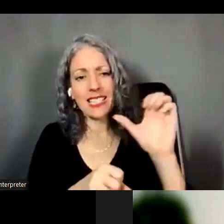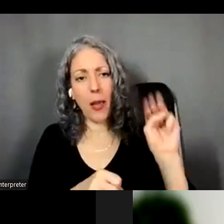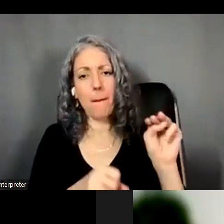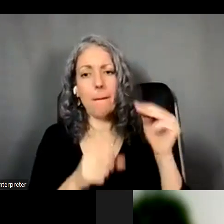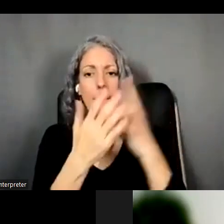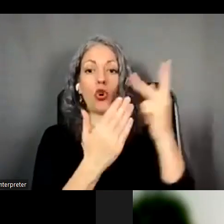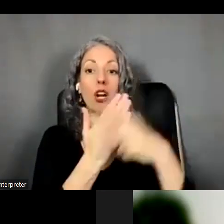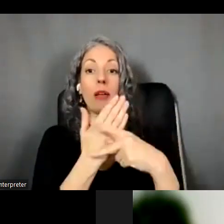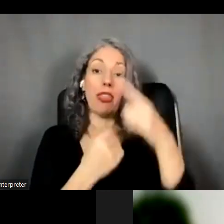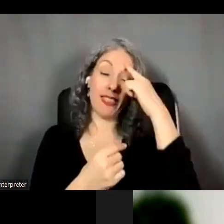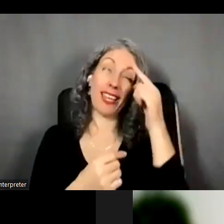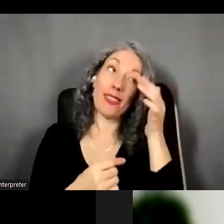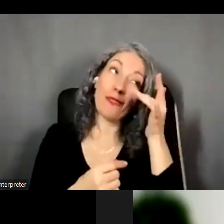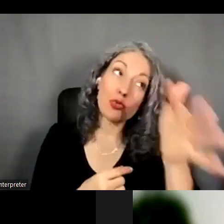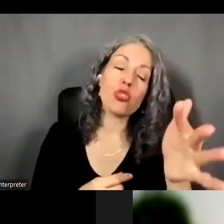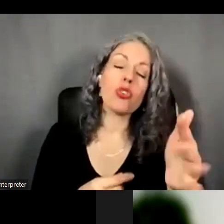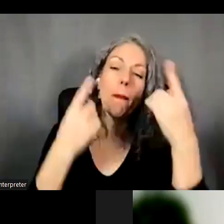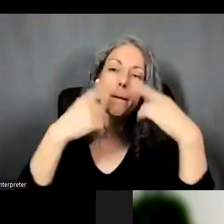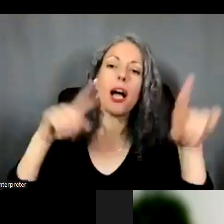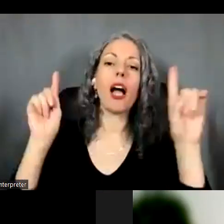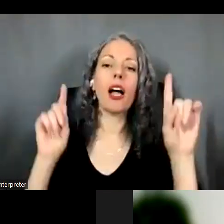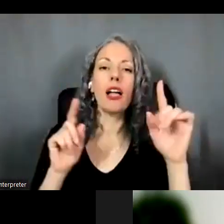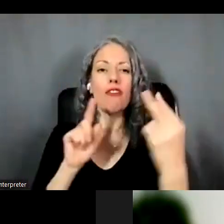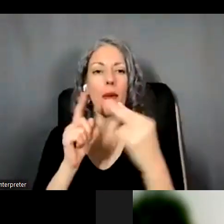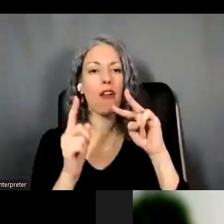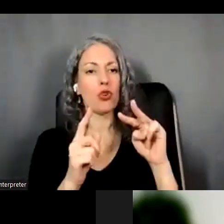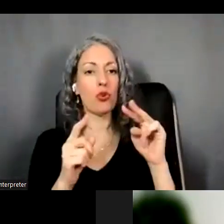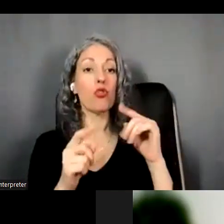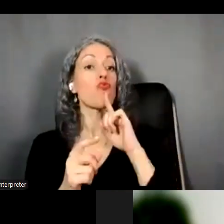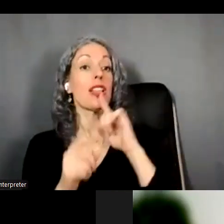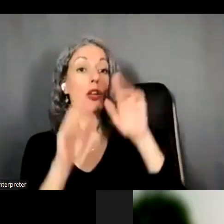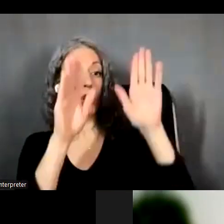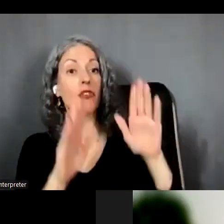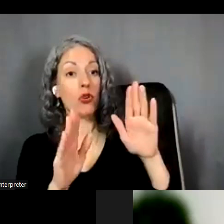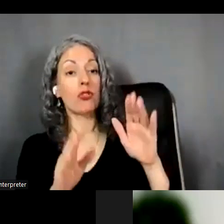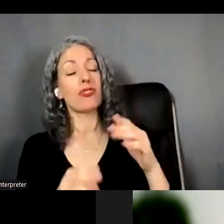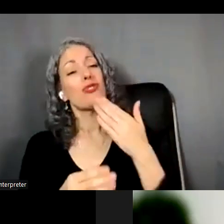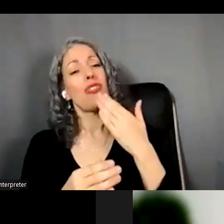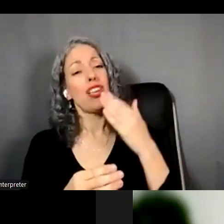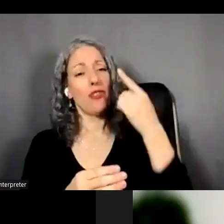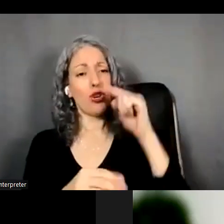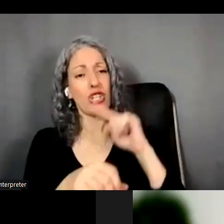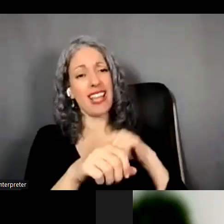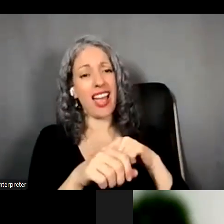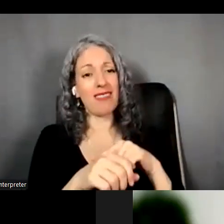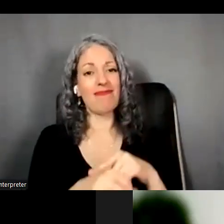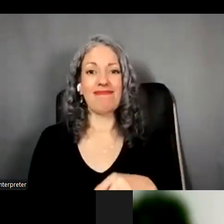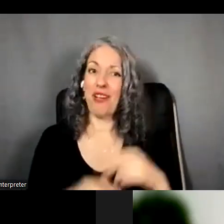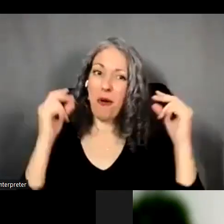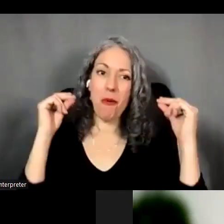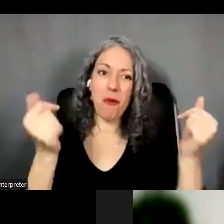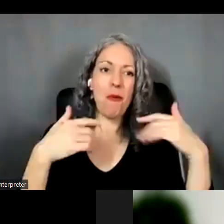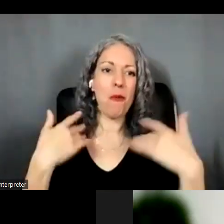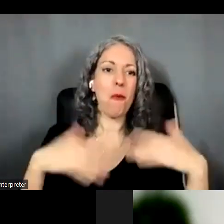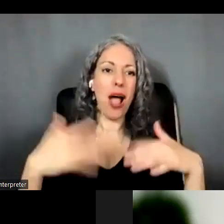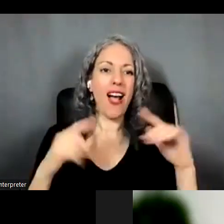about long-term success. It's from our perspective, it's been wonderful. So I appreciate the time, and I'll pass it back to you, Sarah. Wow, that was incredible. All three of